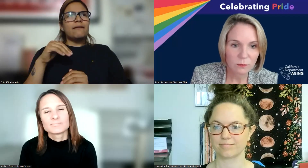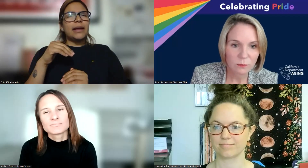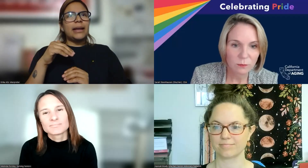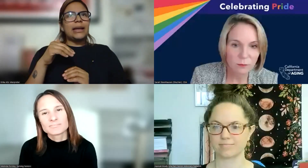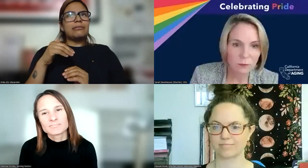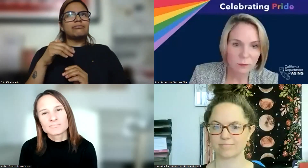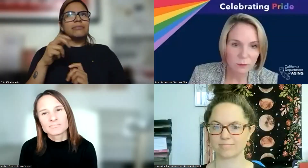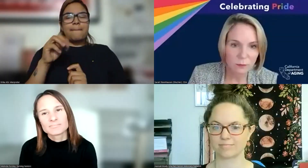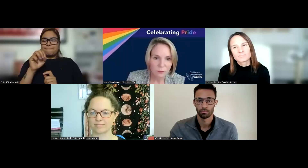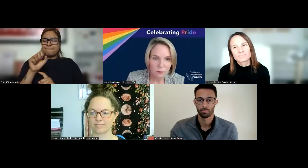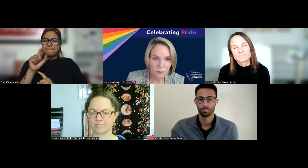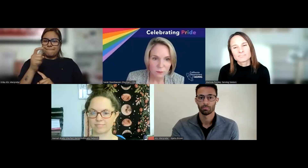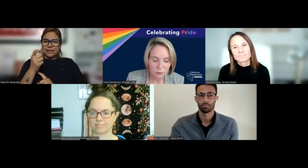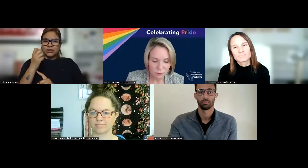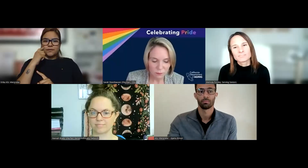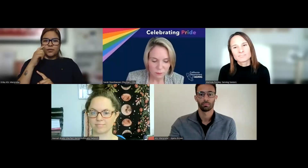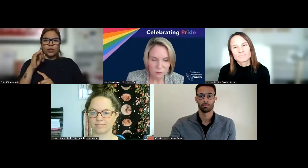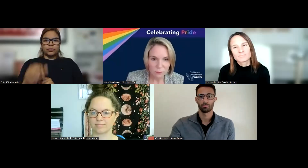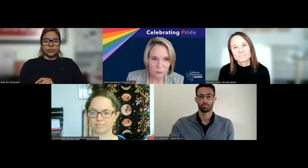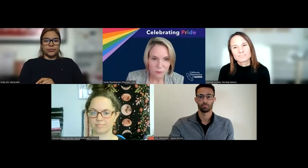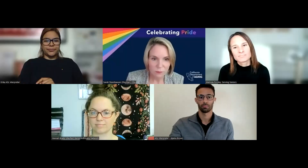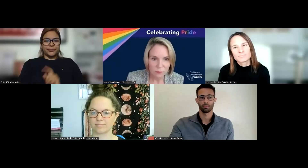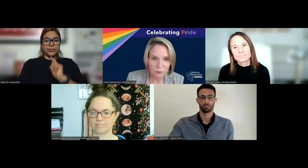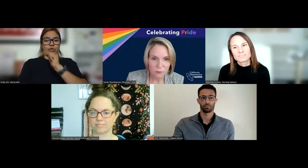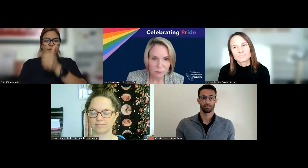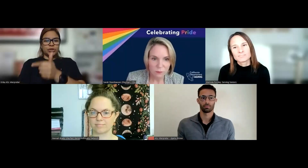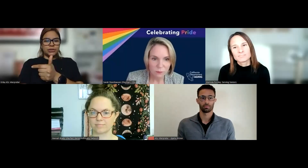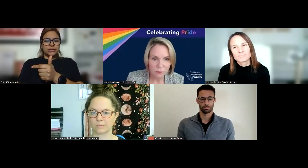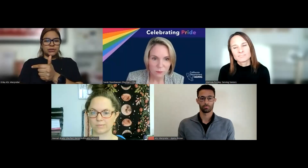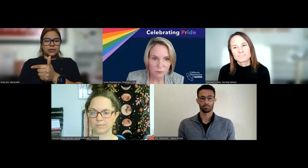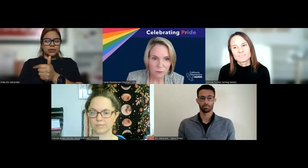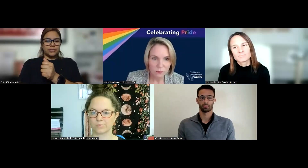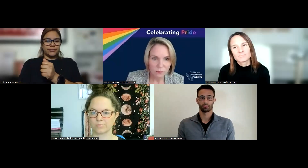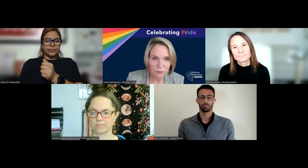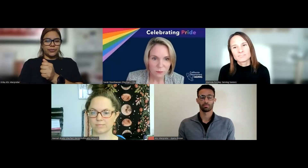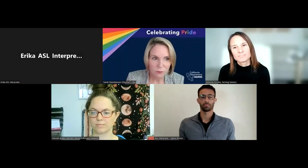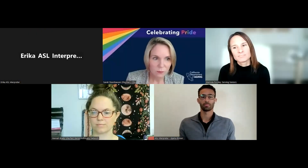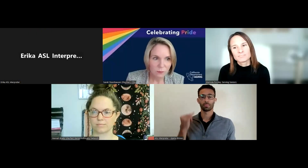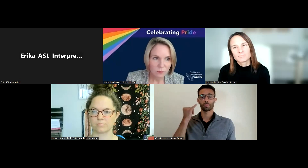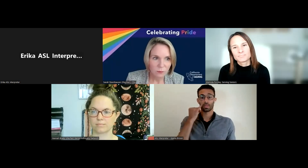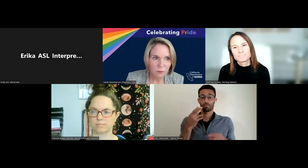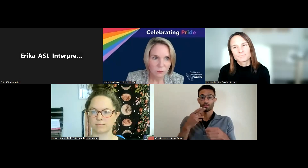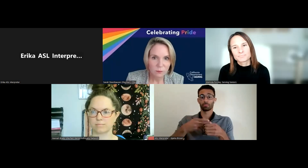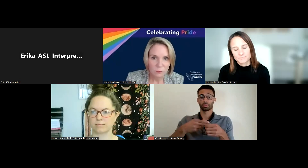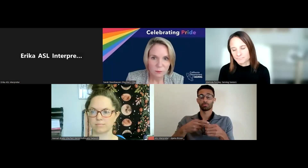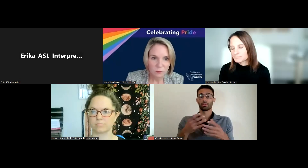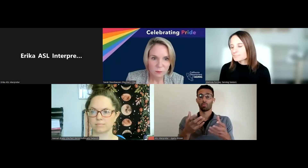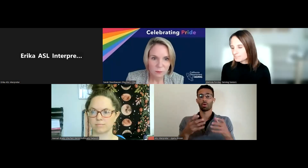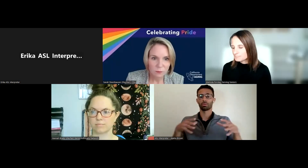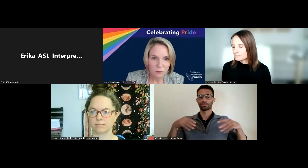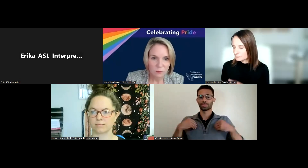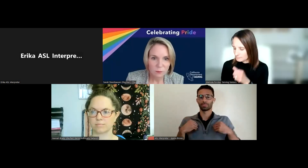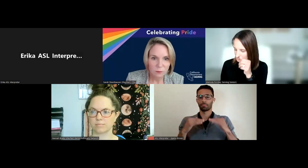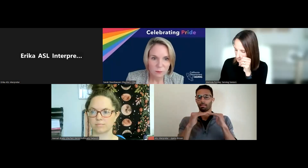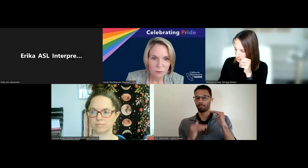there an ability if the participant wants to go underneath that amount? Is there that flexibility? So that's the first question.